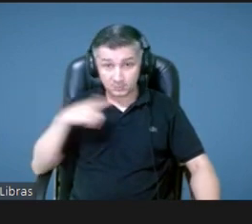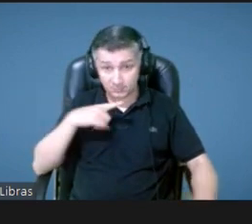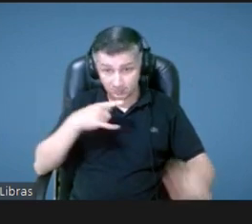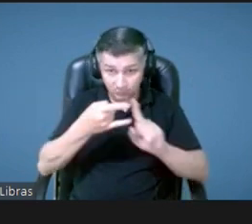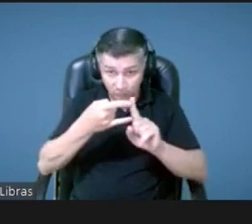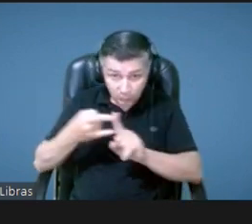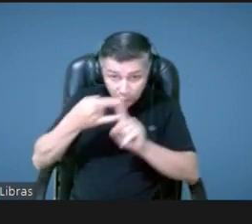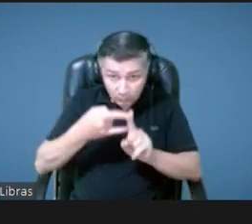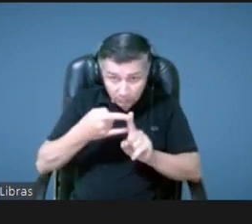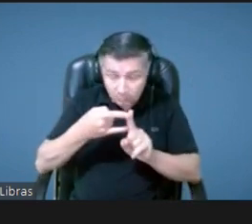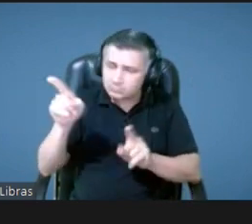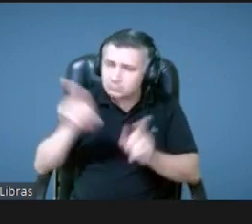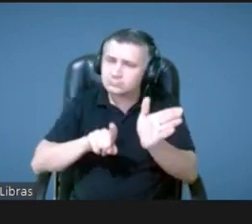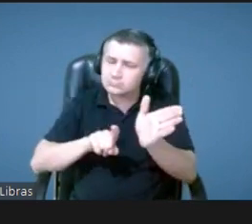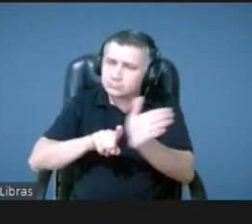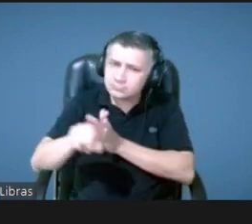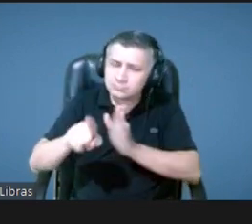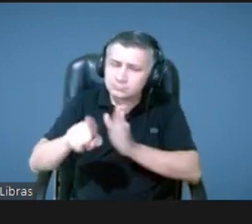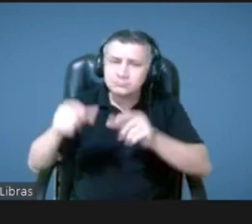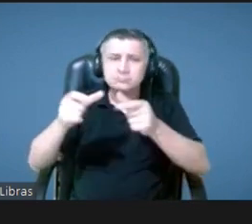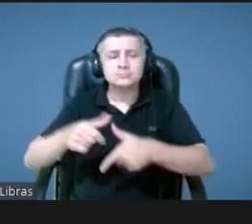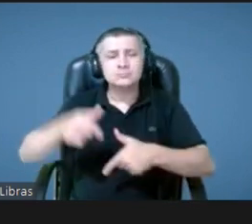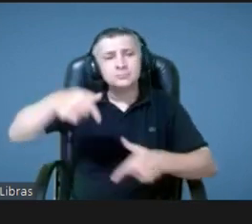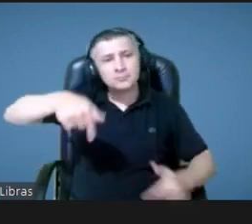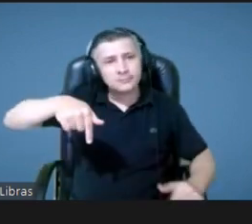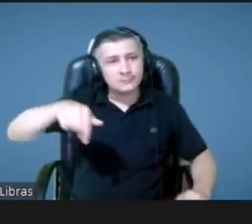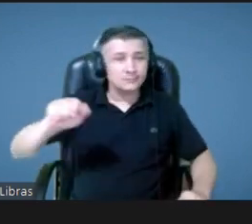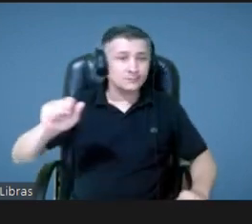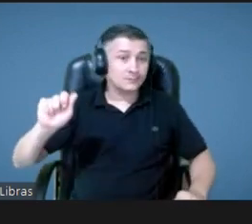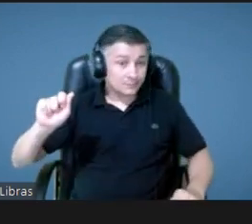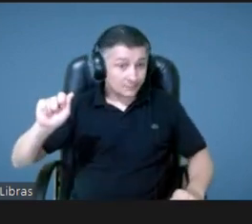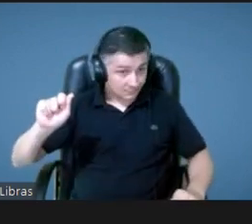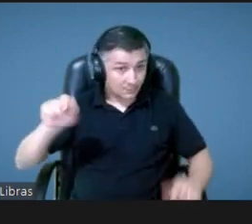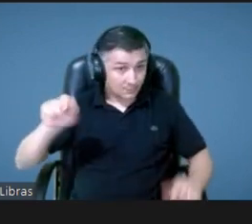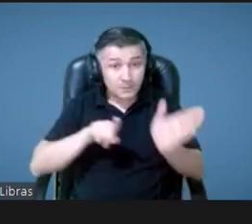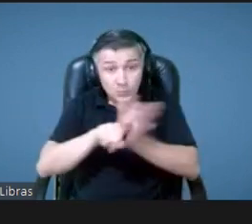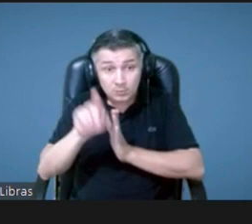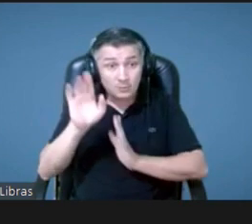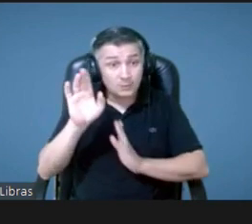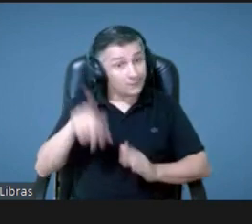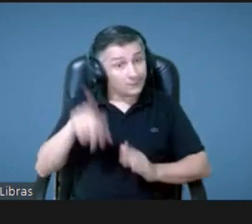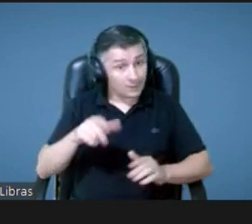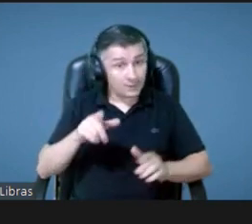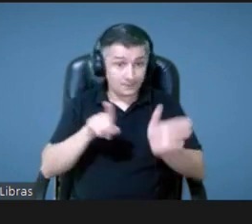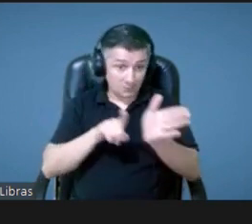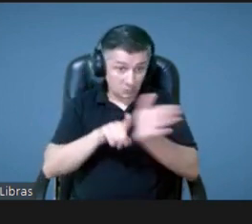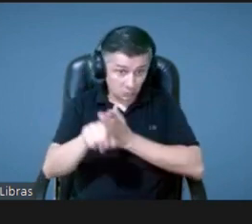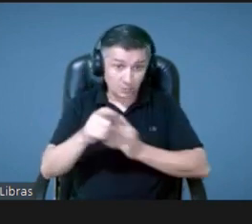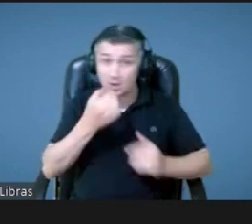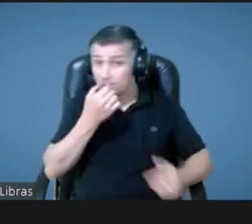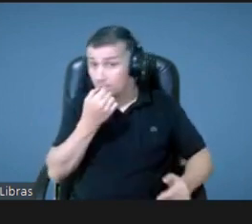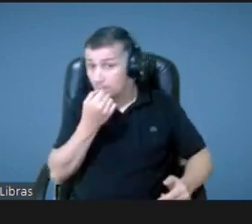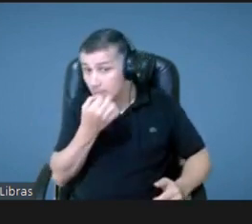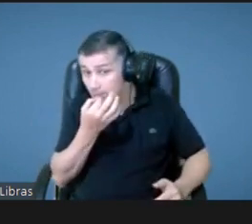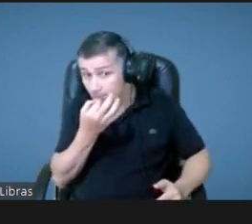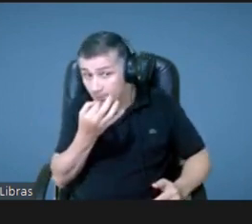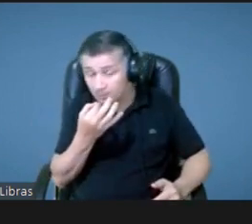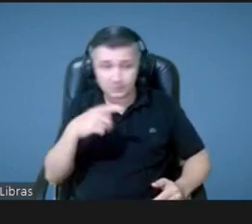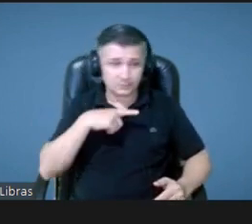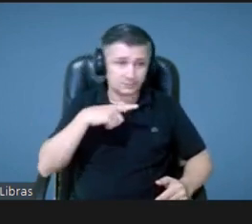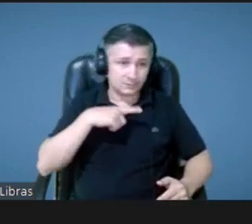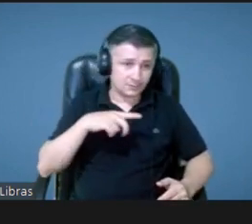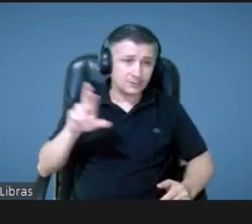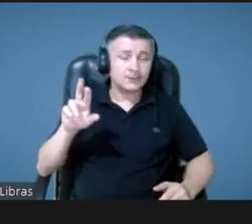ri.jhsf.com.br. If you're watching us on Zoom, ask your question using the Q&A feature. If you should want to ask